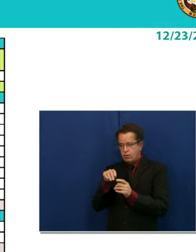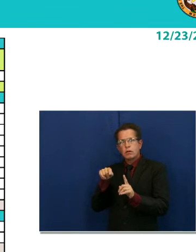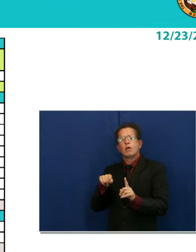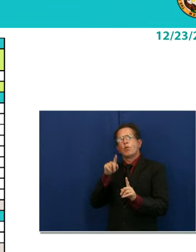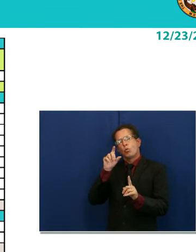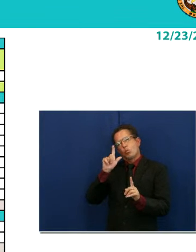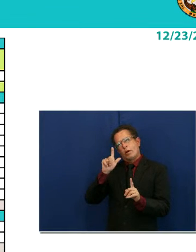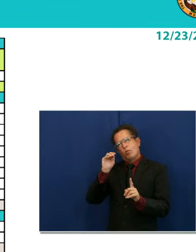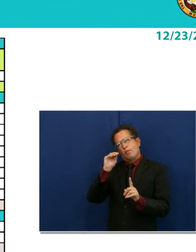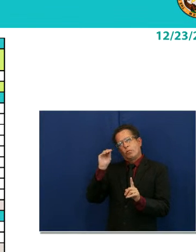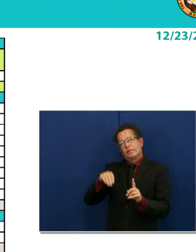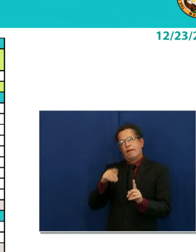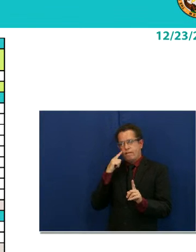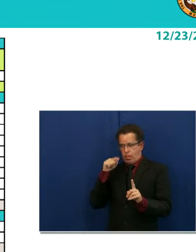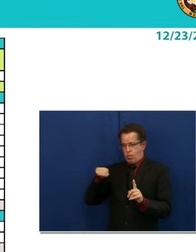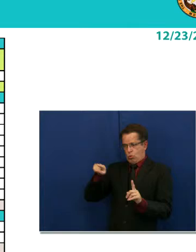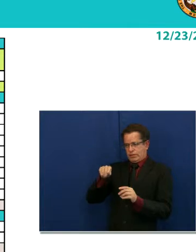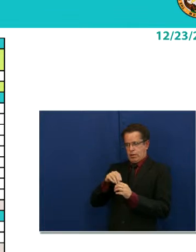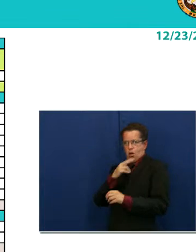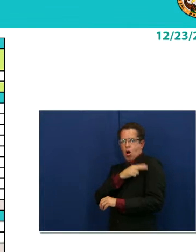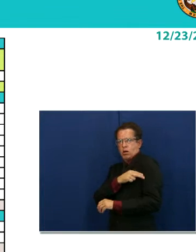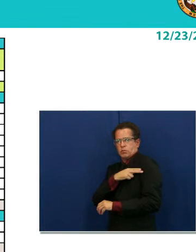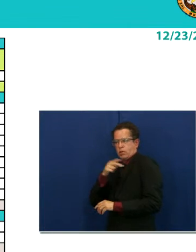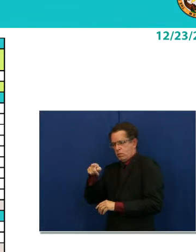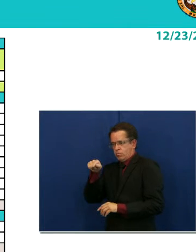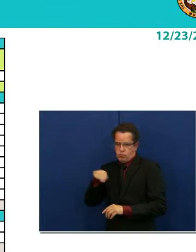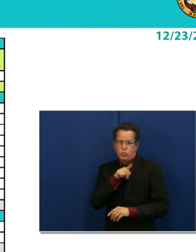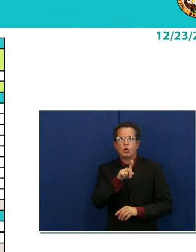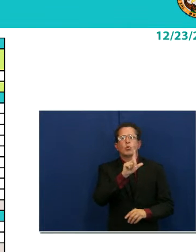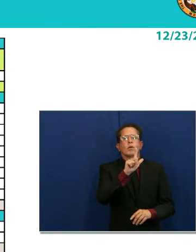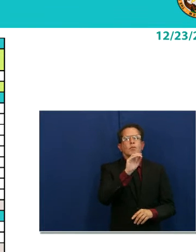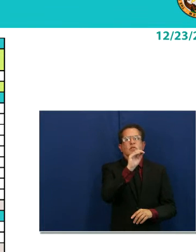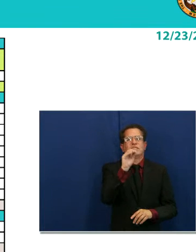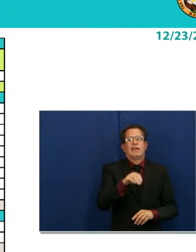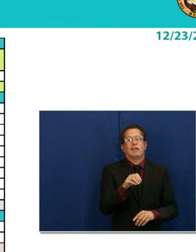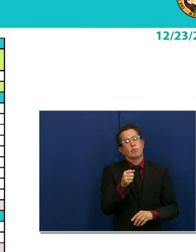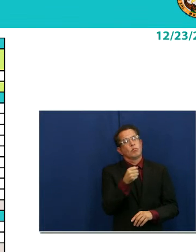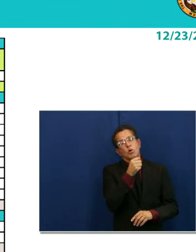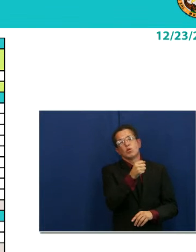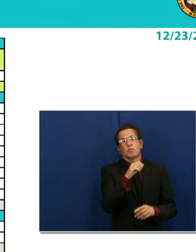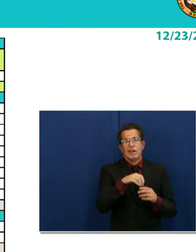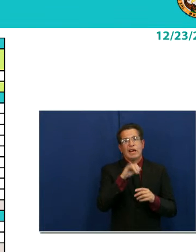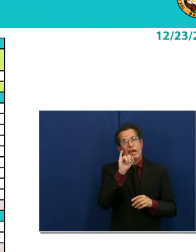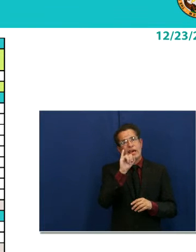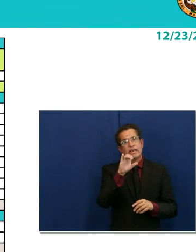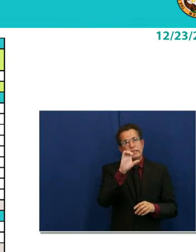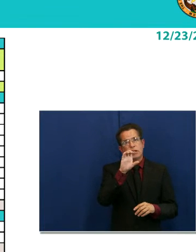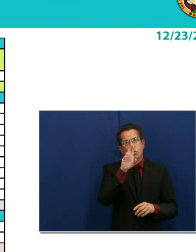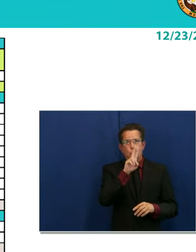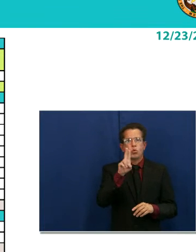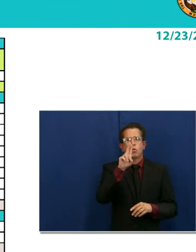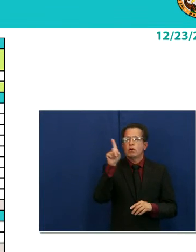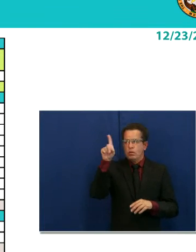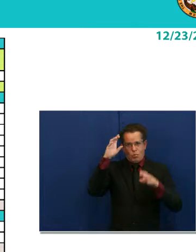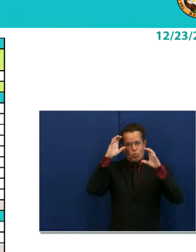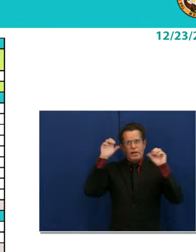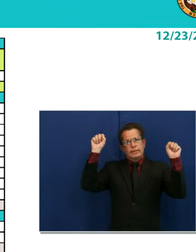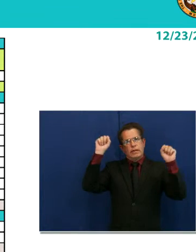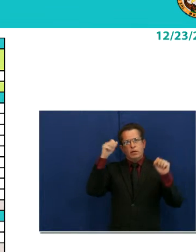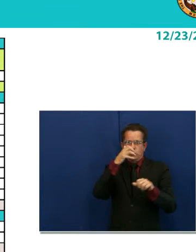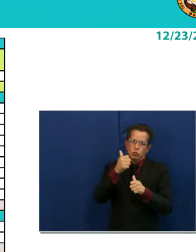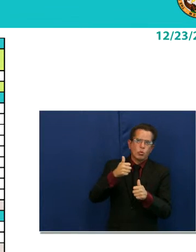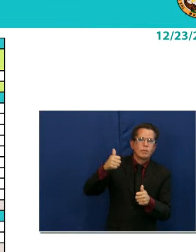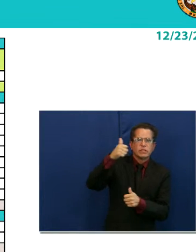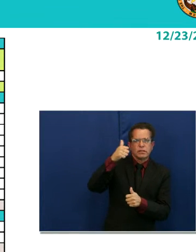21% of all those hospitalized. And CEO and President of Scripps Health will